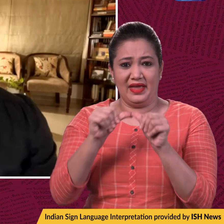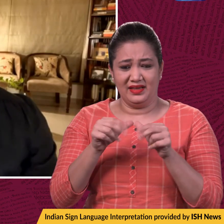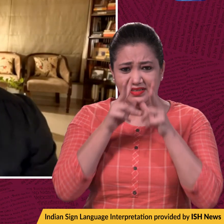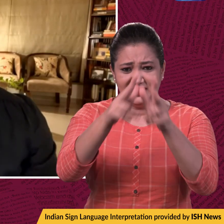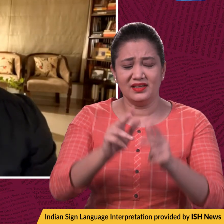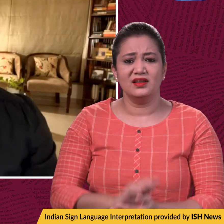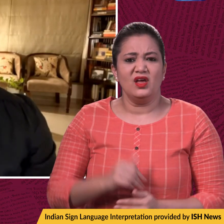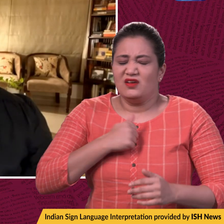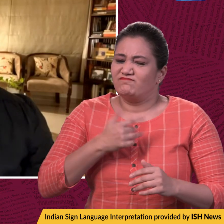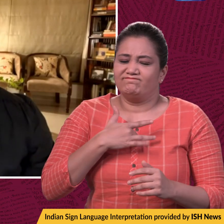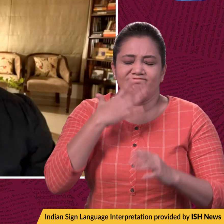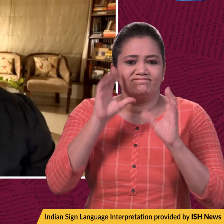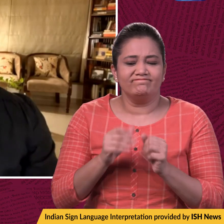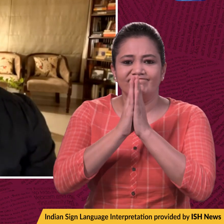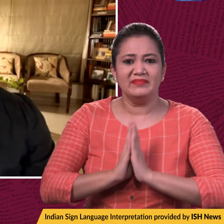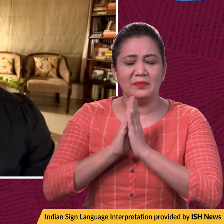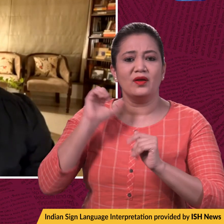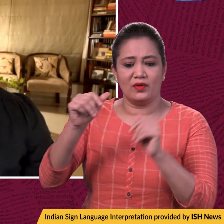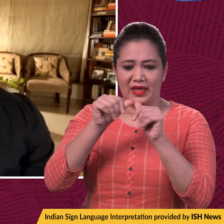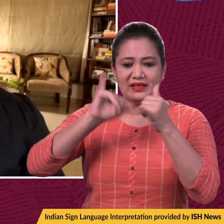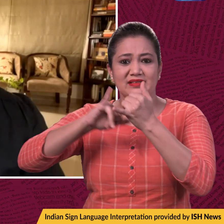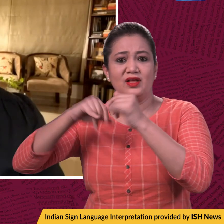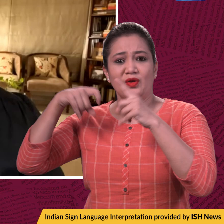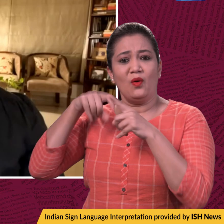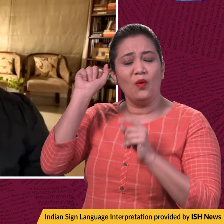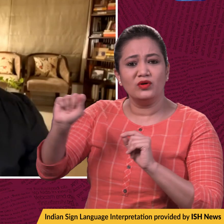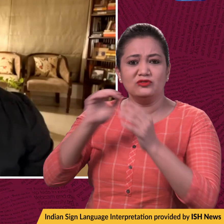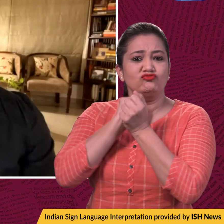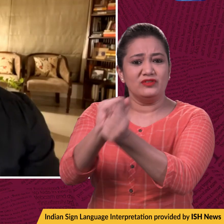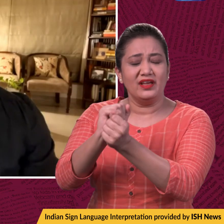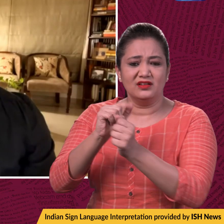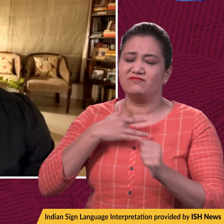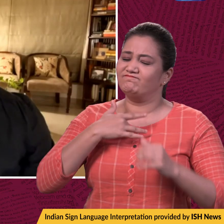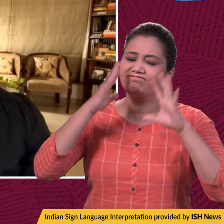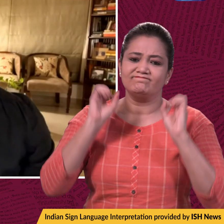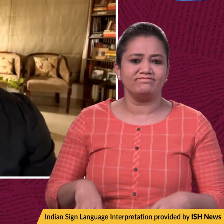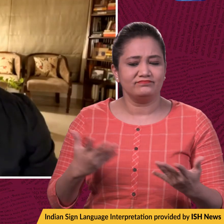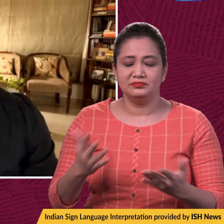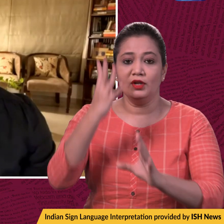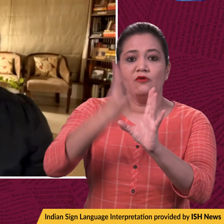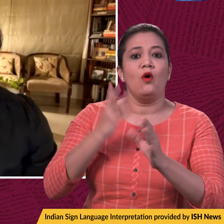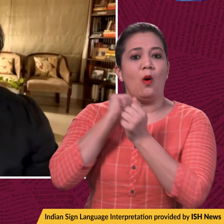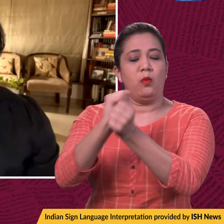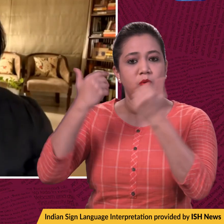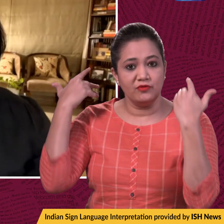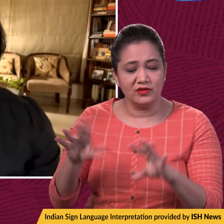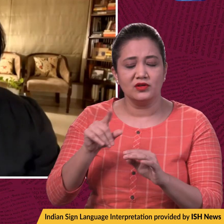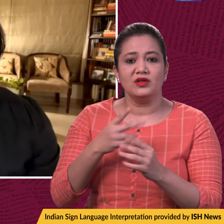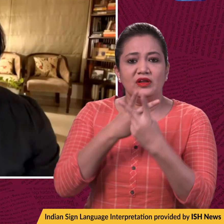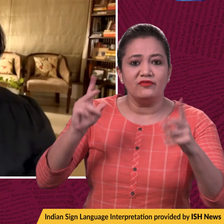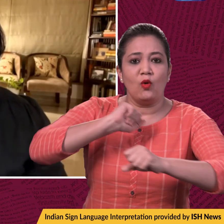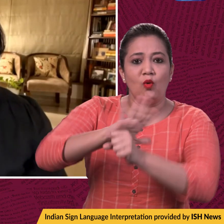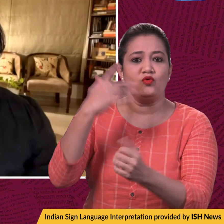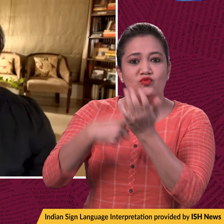Tuesday expressed its discontent over Myanmar leader Aung San Suu Kyi's jail term. Ms. Suu Kyi has been sentenced to 4 years in jail for